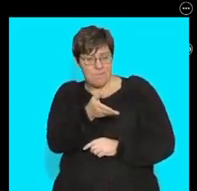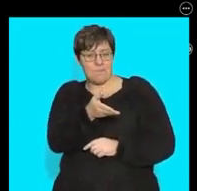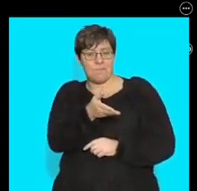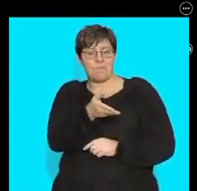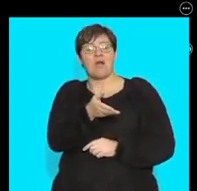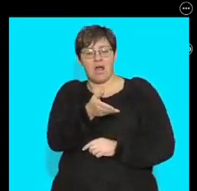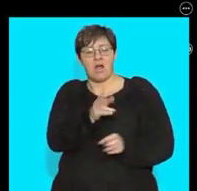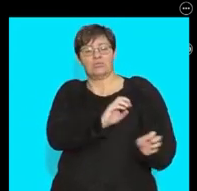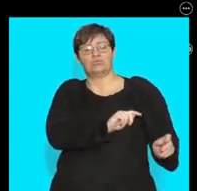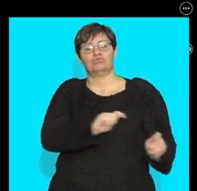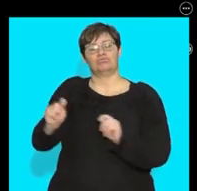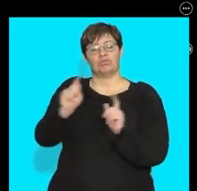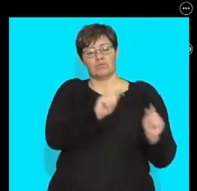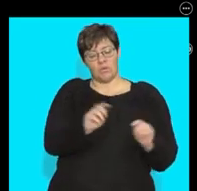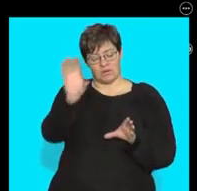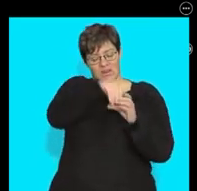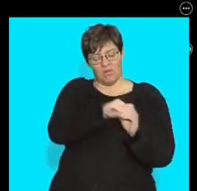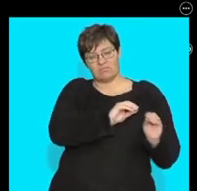can be transported.